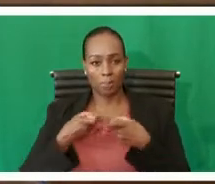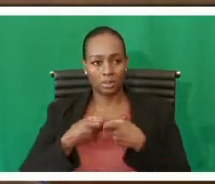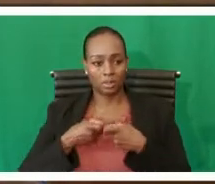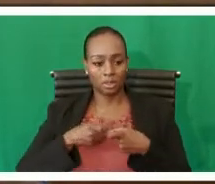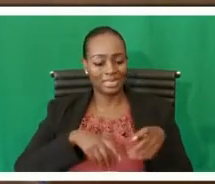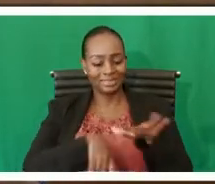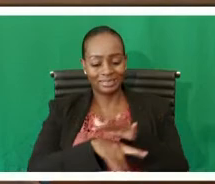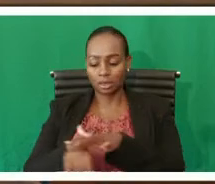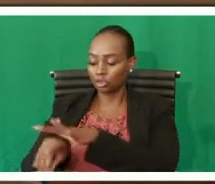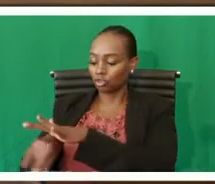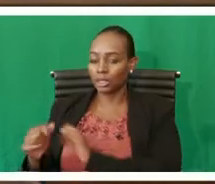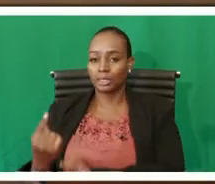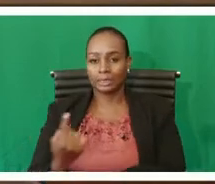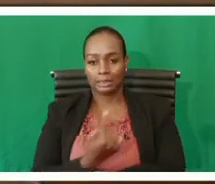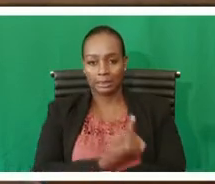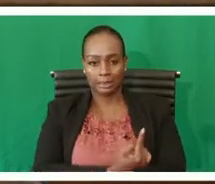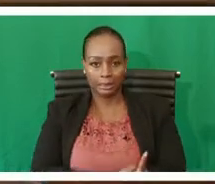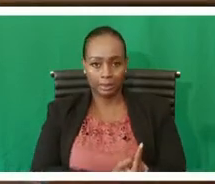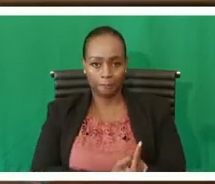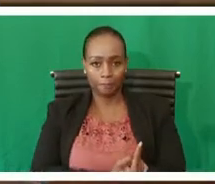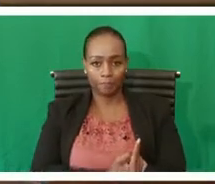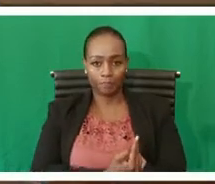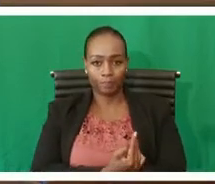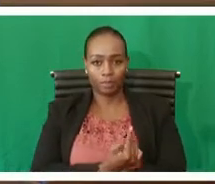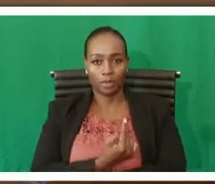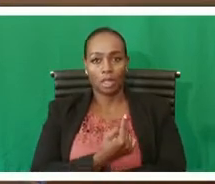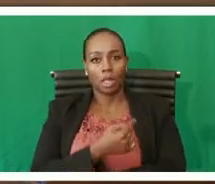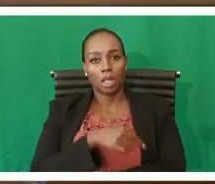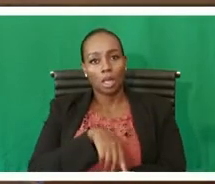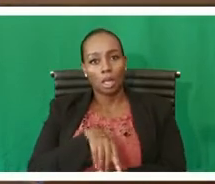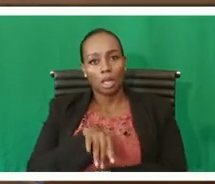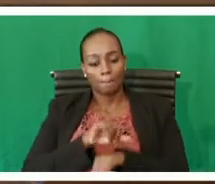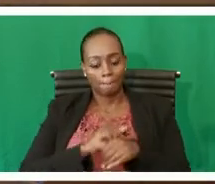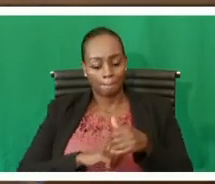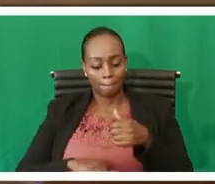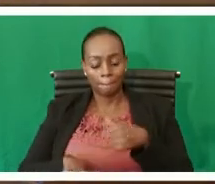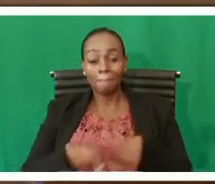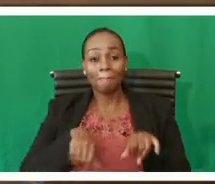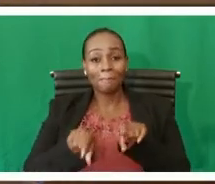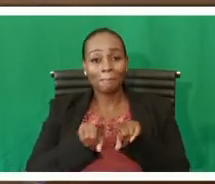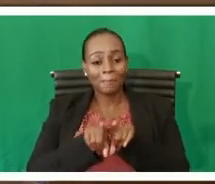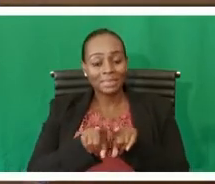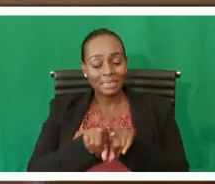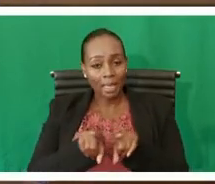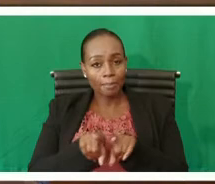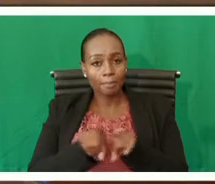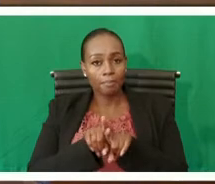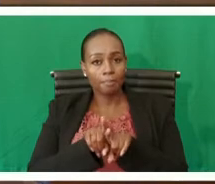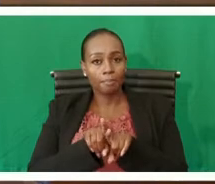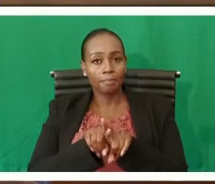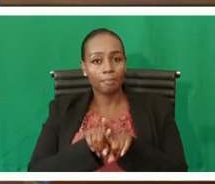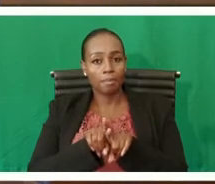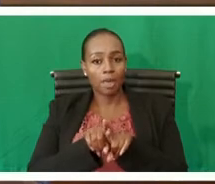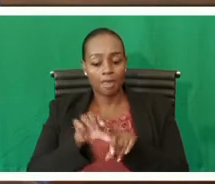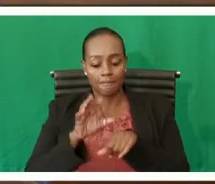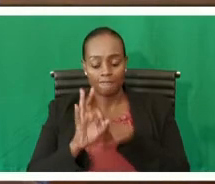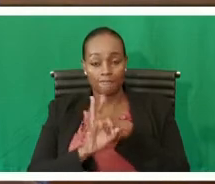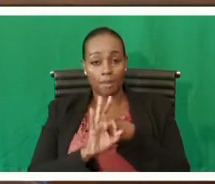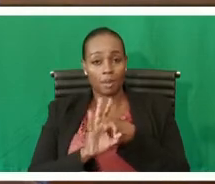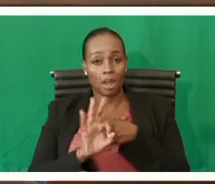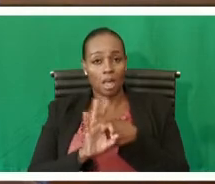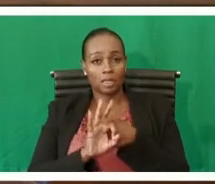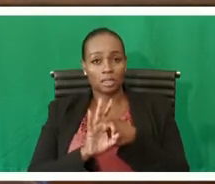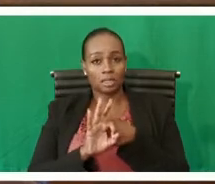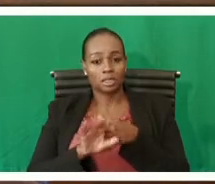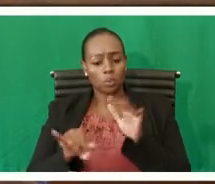districts. The multi-sectoral gender-based violence and femicide technical committee has also